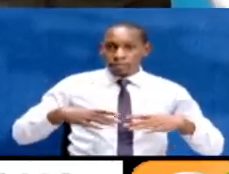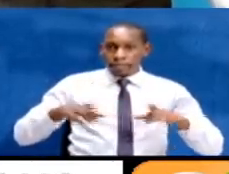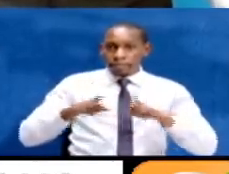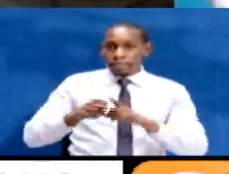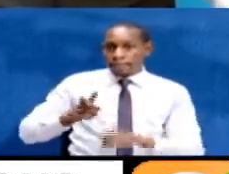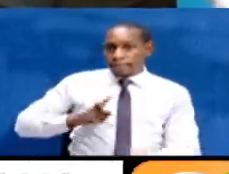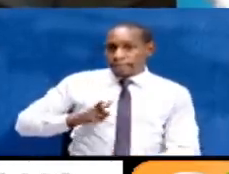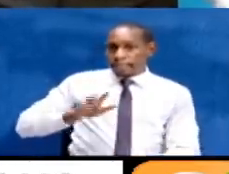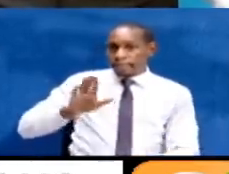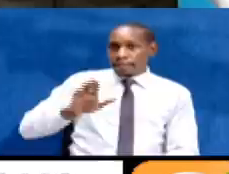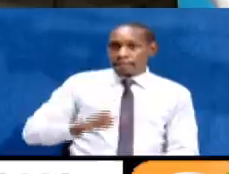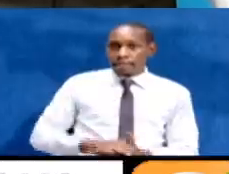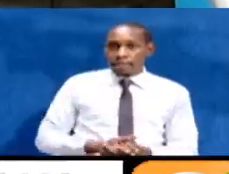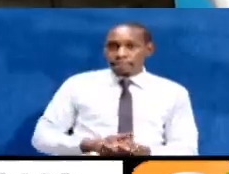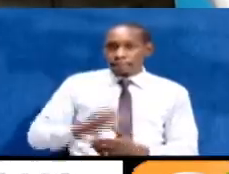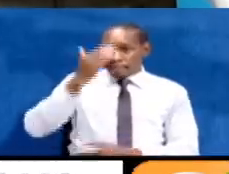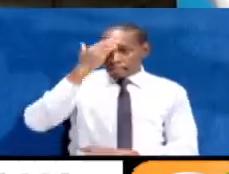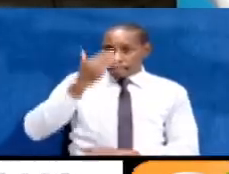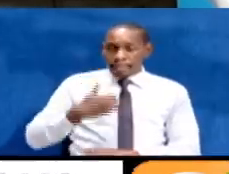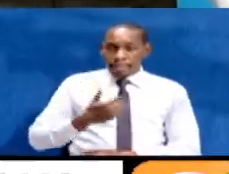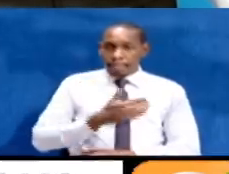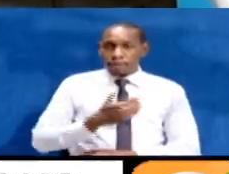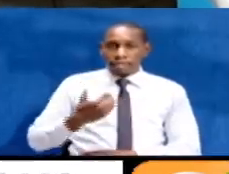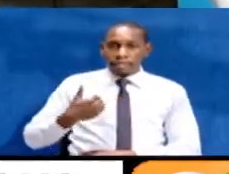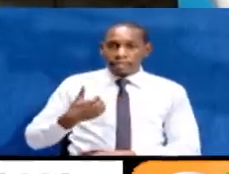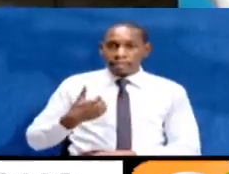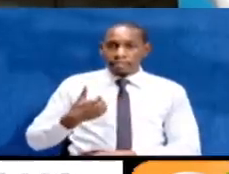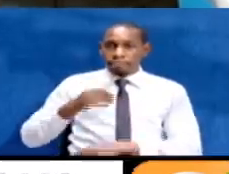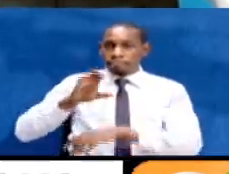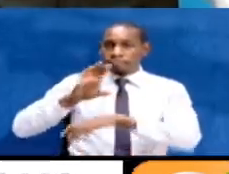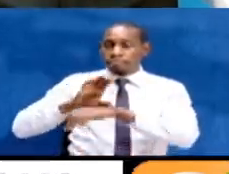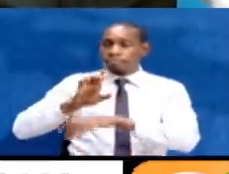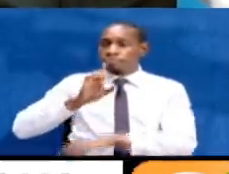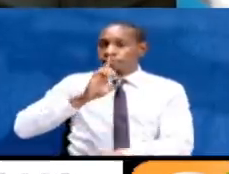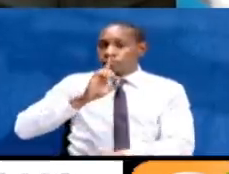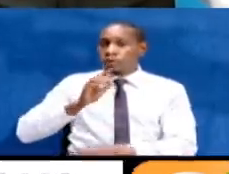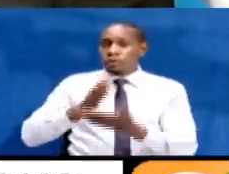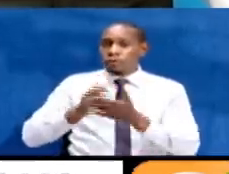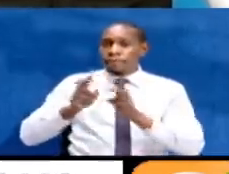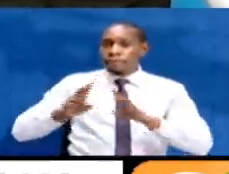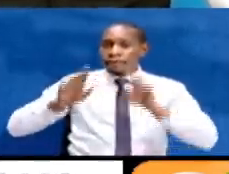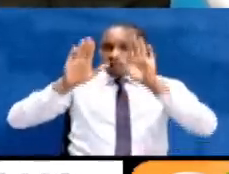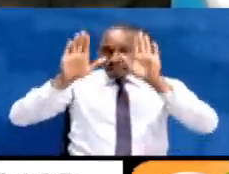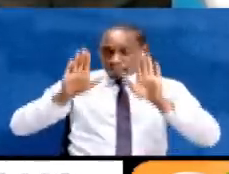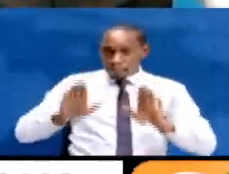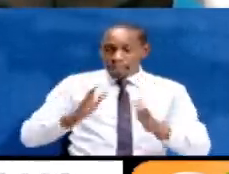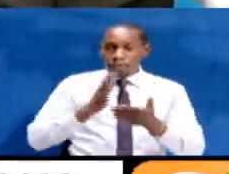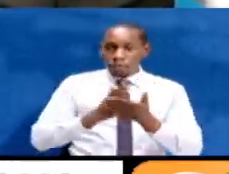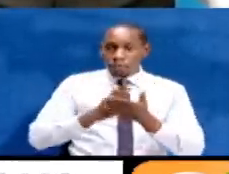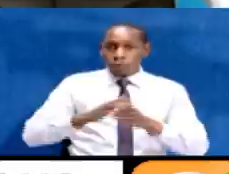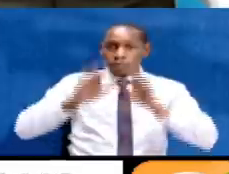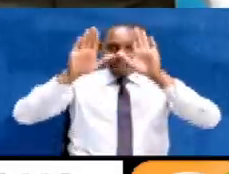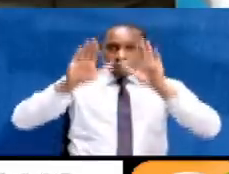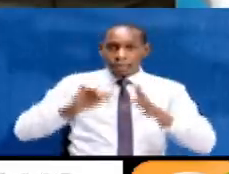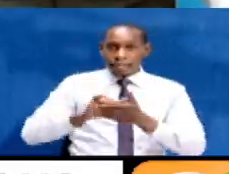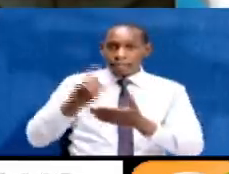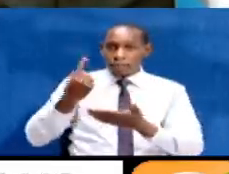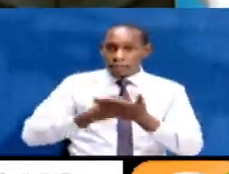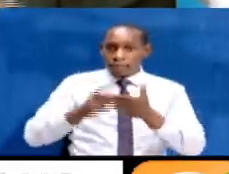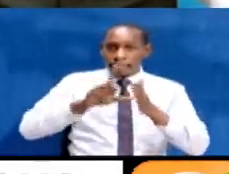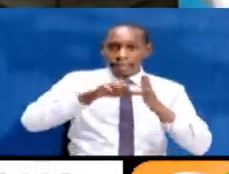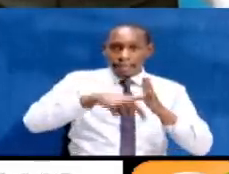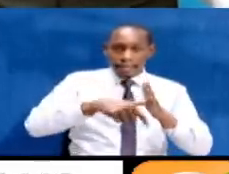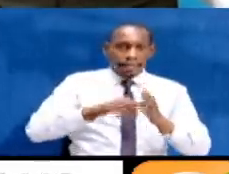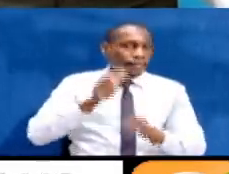that lady, the Catholic Church, the voice of the Catholic Church is very, very important. Mm-hmm. And it mattered very much that only a week after